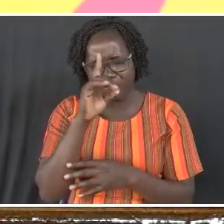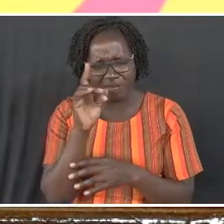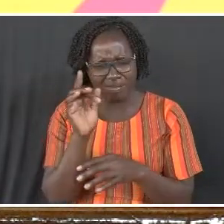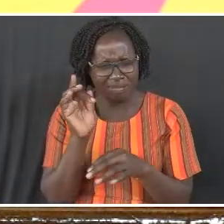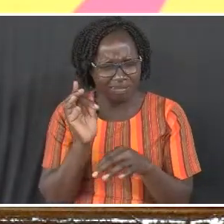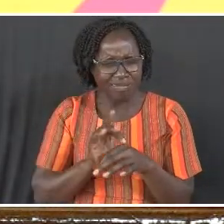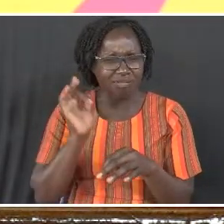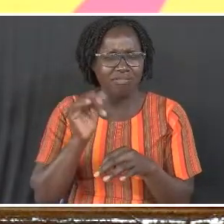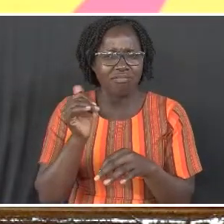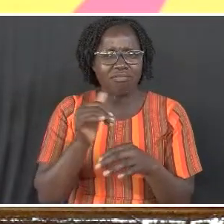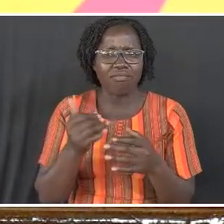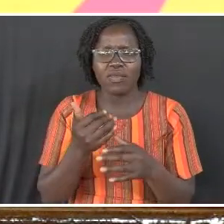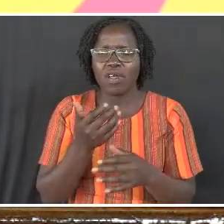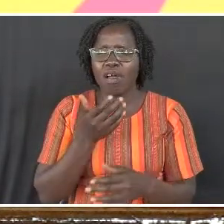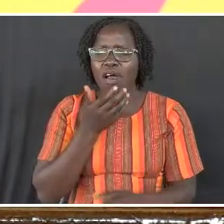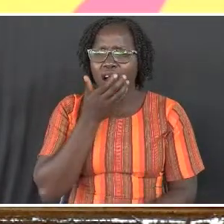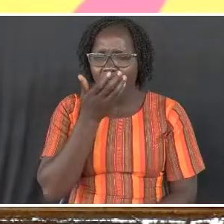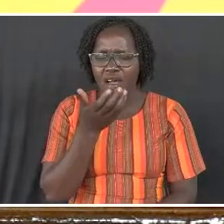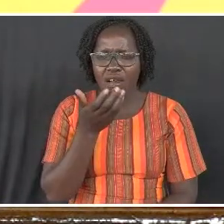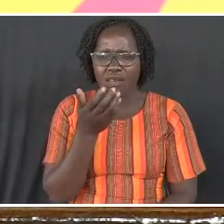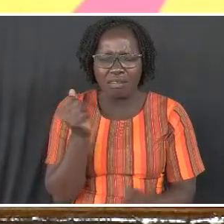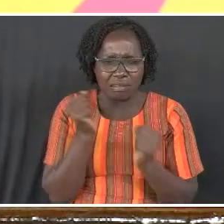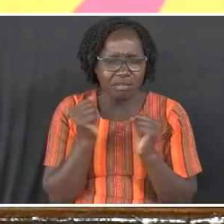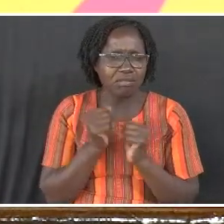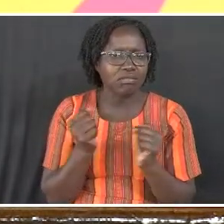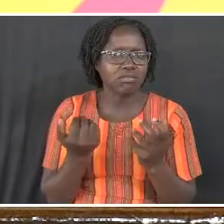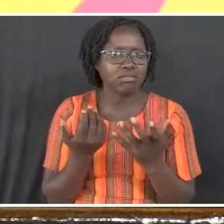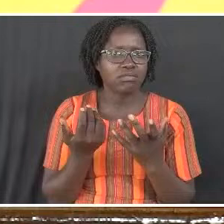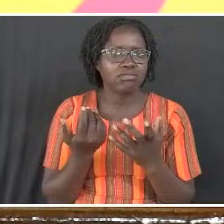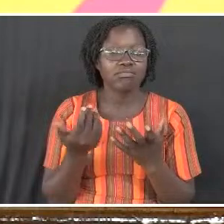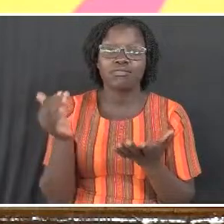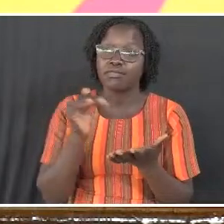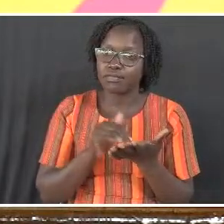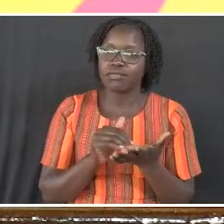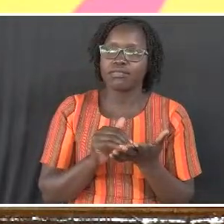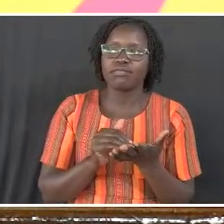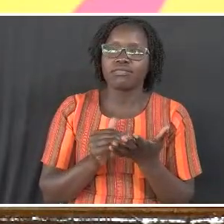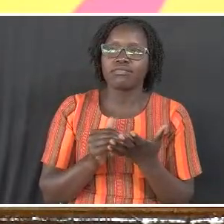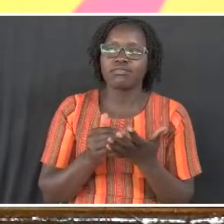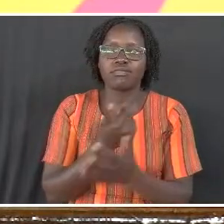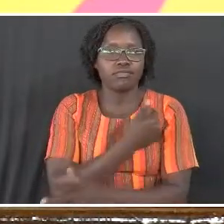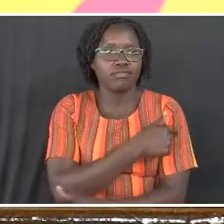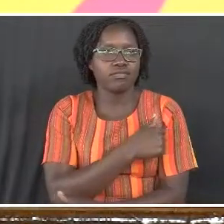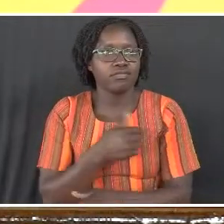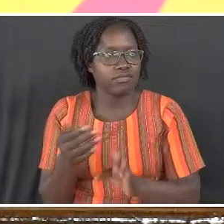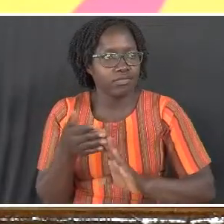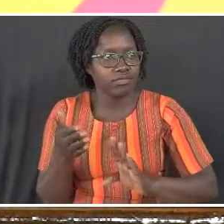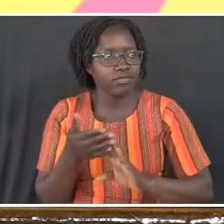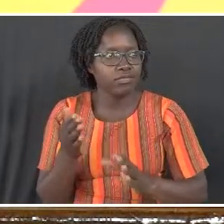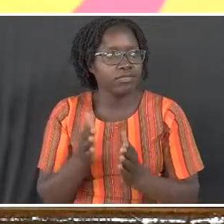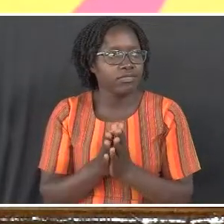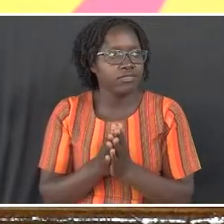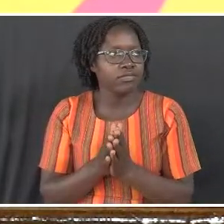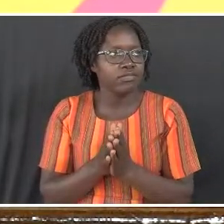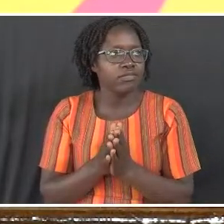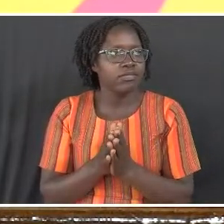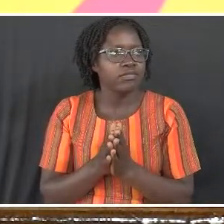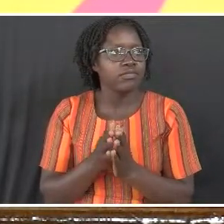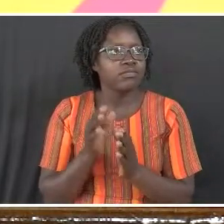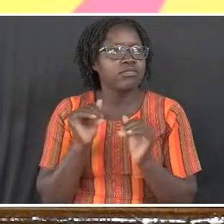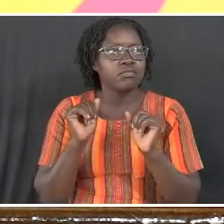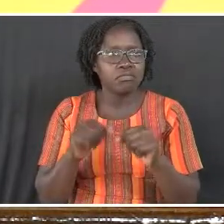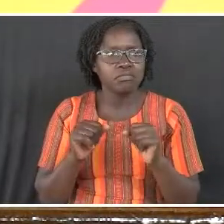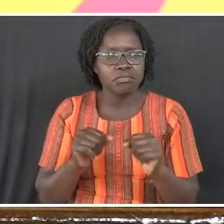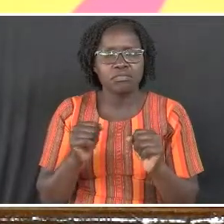sensitivity to anything hot or cold, again, we always advise you see a dentist. Again, it could be due to so